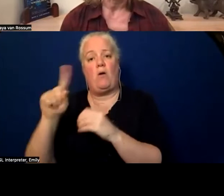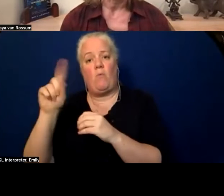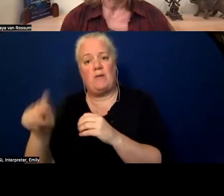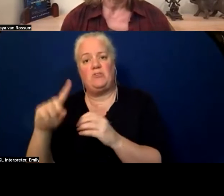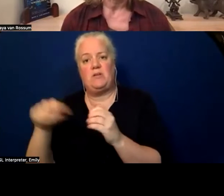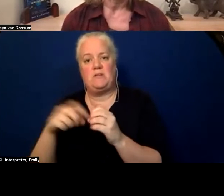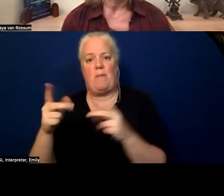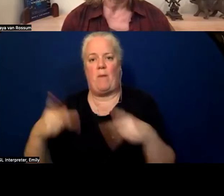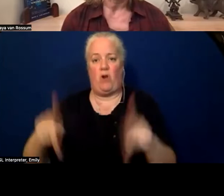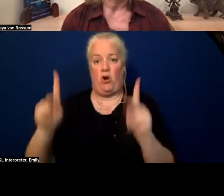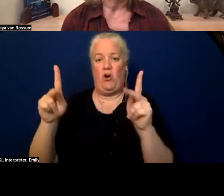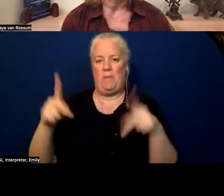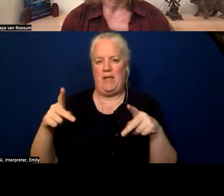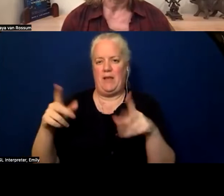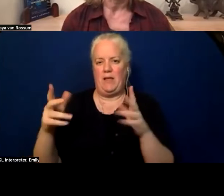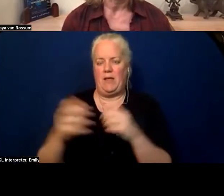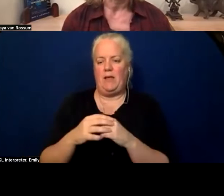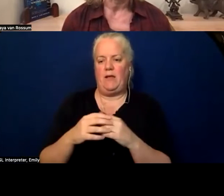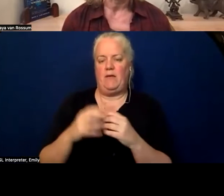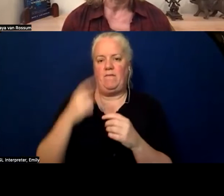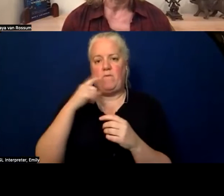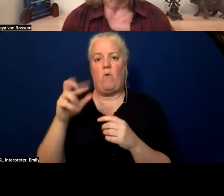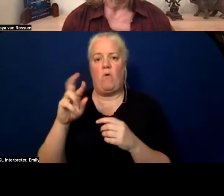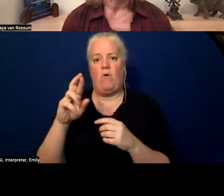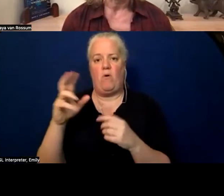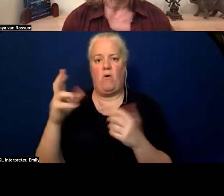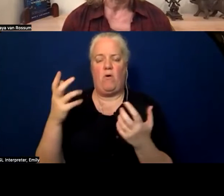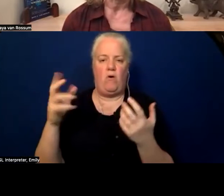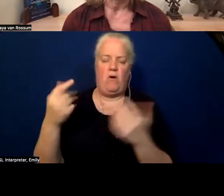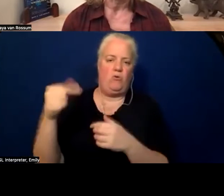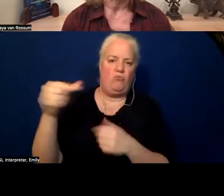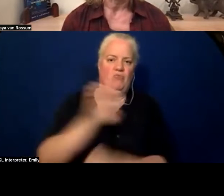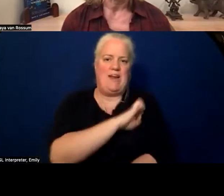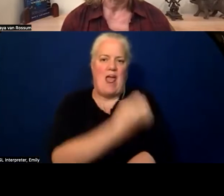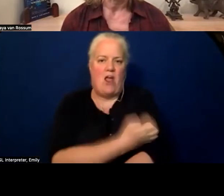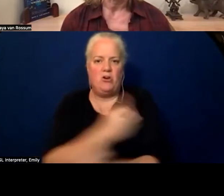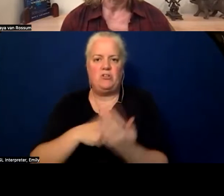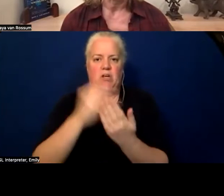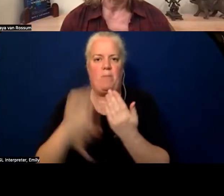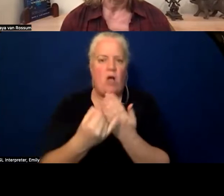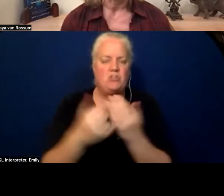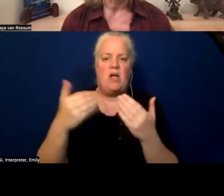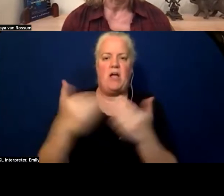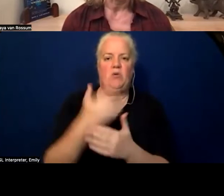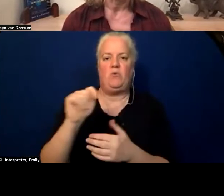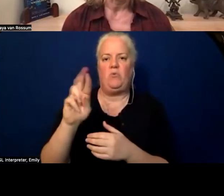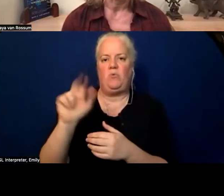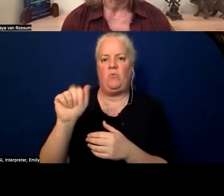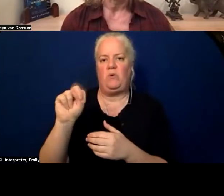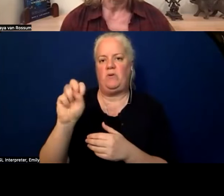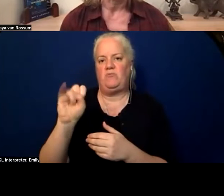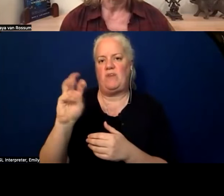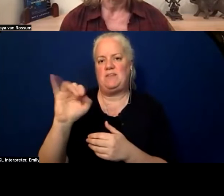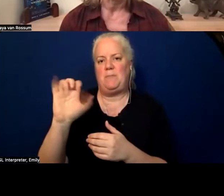permitting reform to get renewable energy projects and transmission lines approved and fast-tracked. impact. And